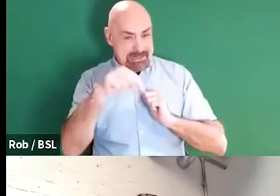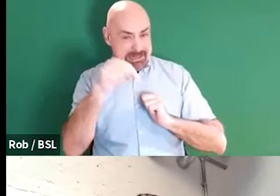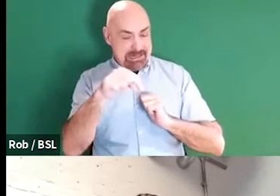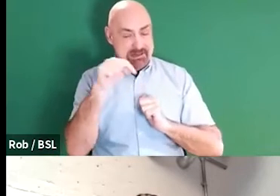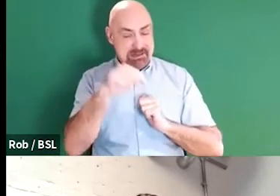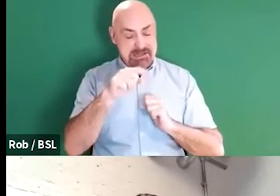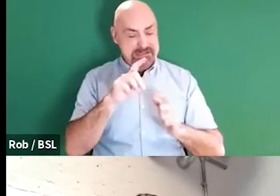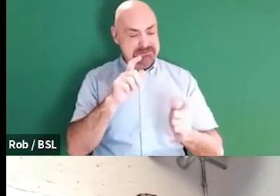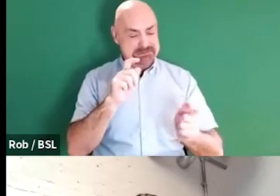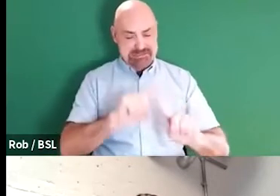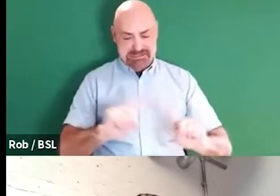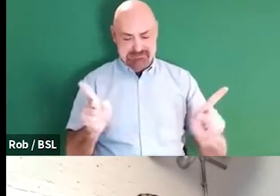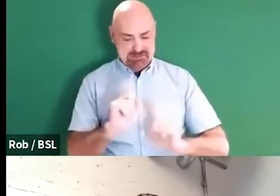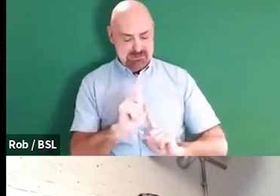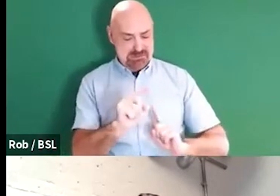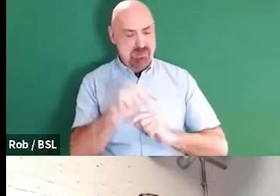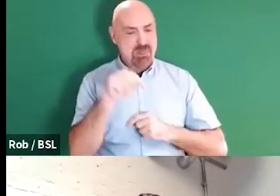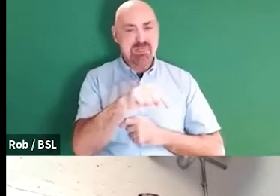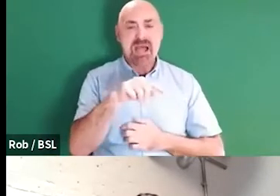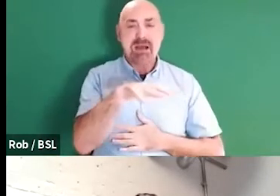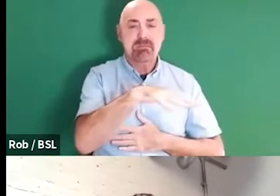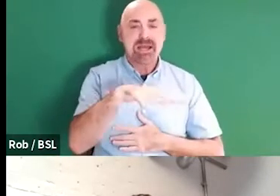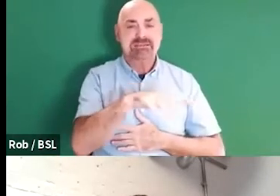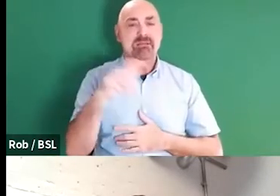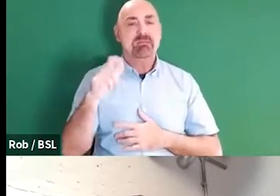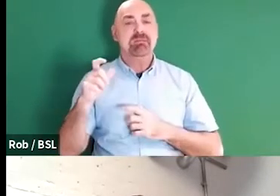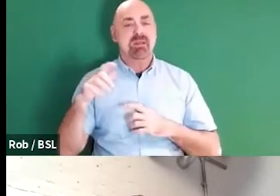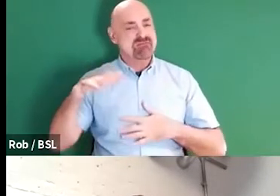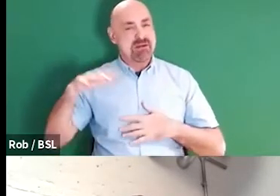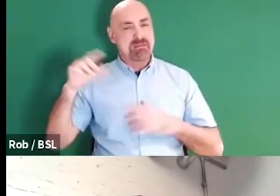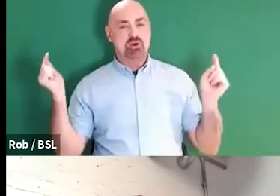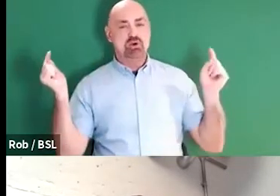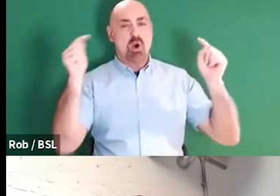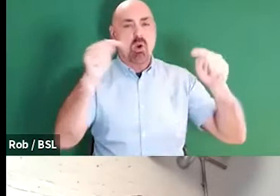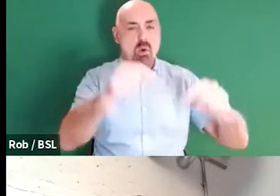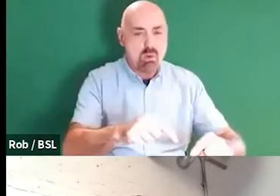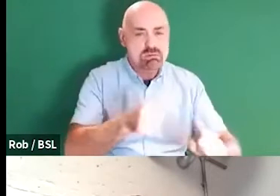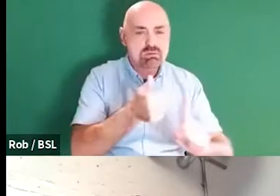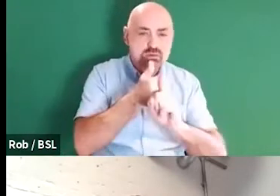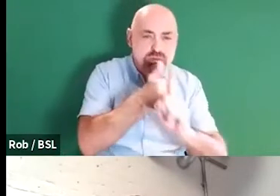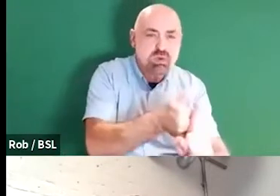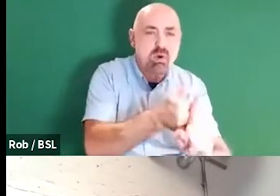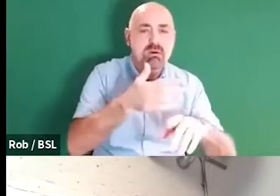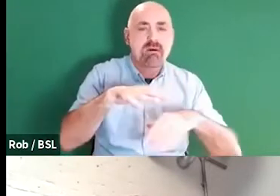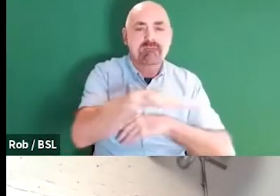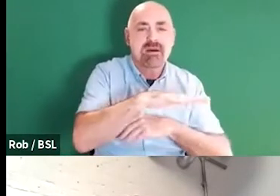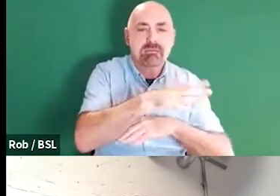families is by being the place to go to for families, it supports families to